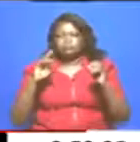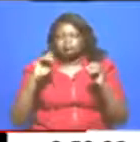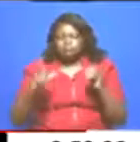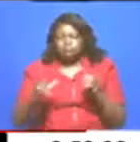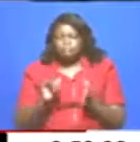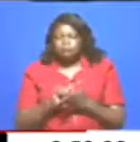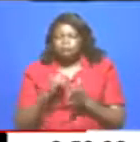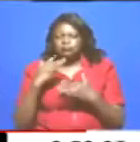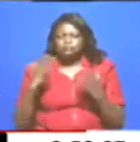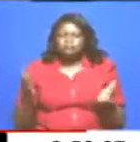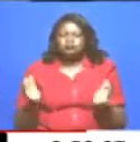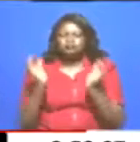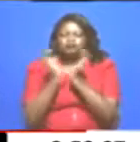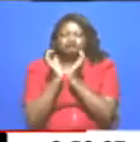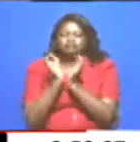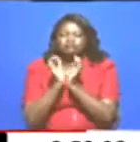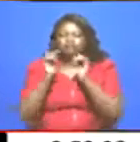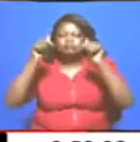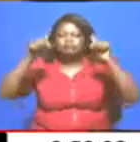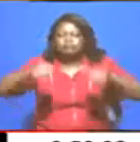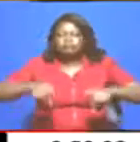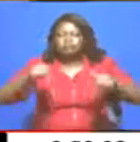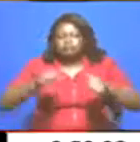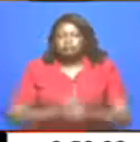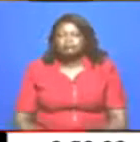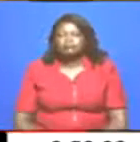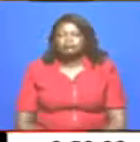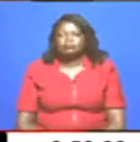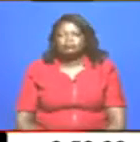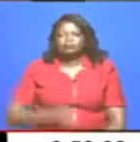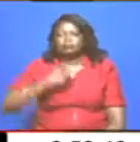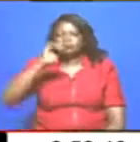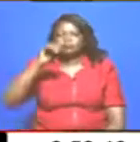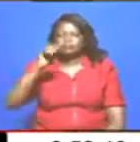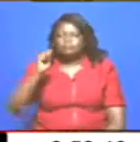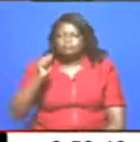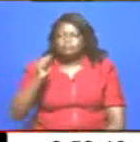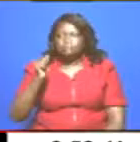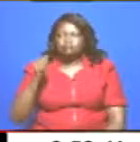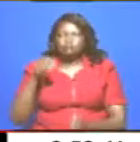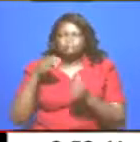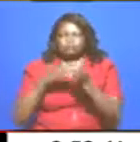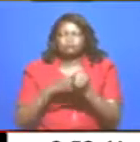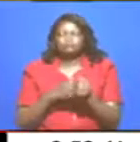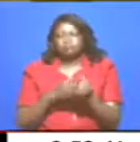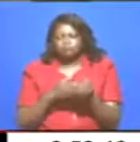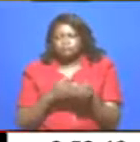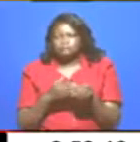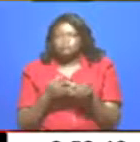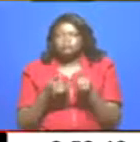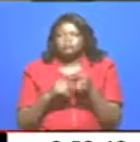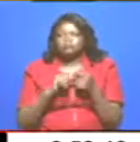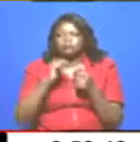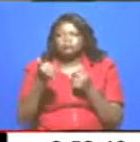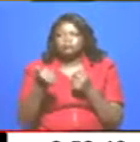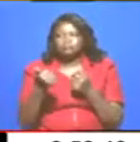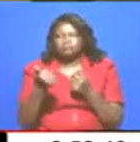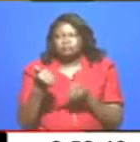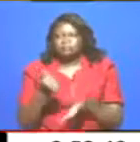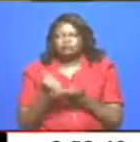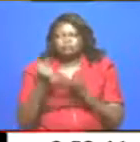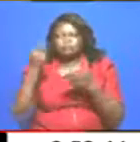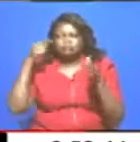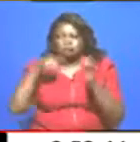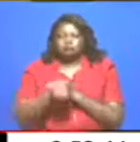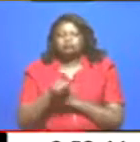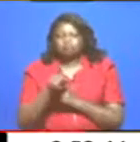at the Kasarani Stadium today. Ibrahim Joshua gave Tusker the lead in the 52nd minute before Dio Gratias Ojok added the second in the